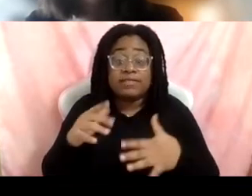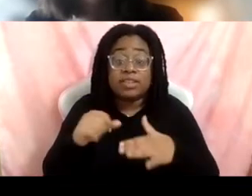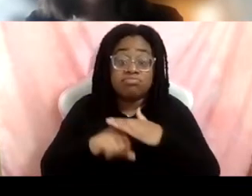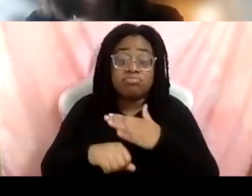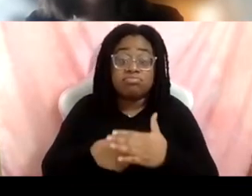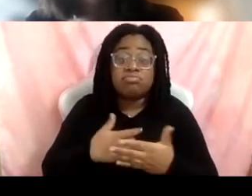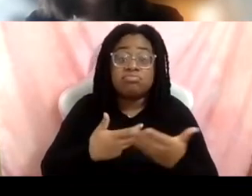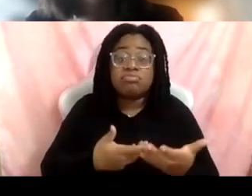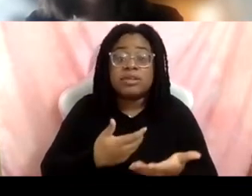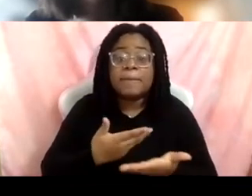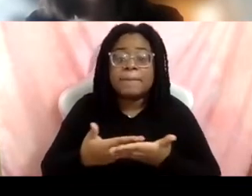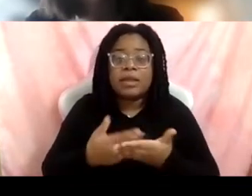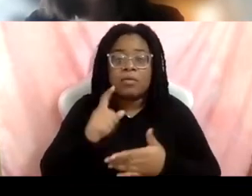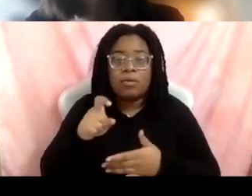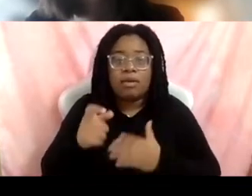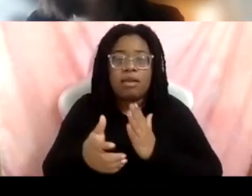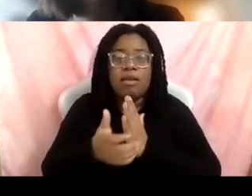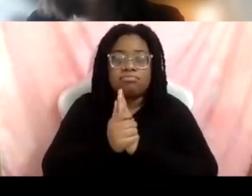for accommodations for